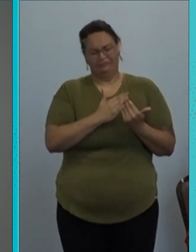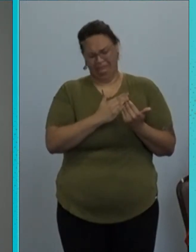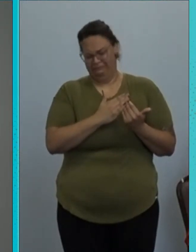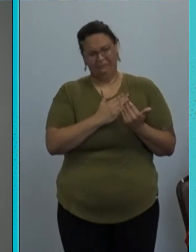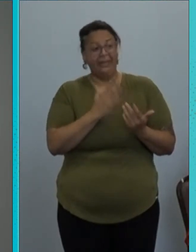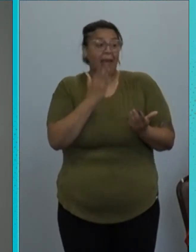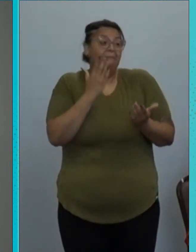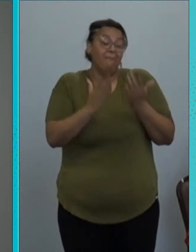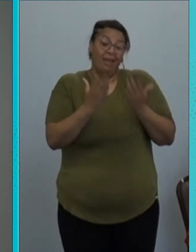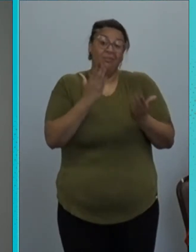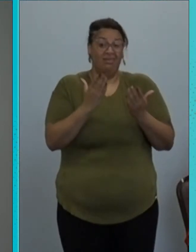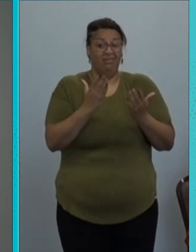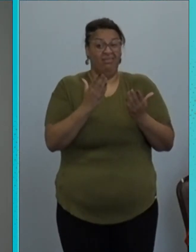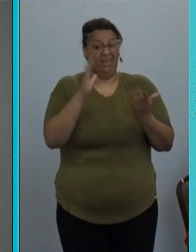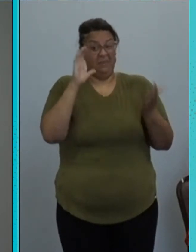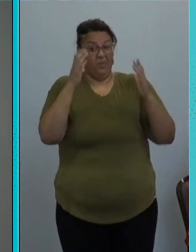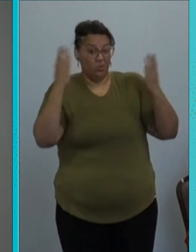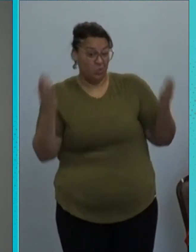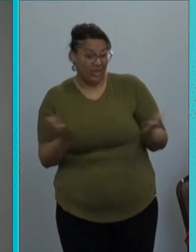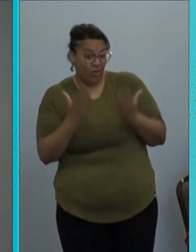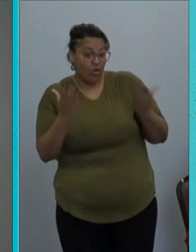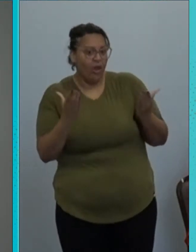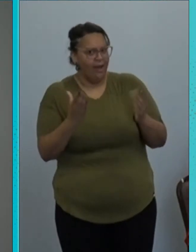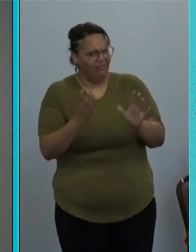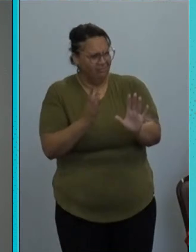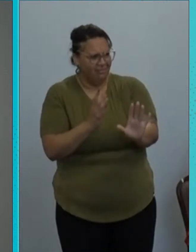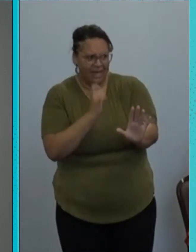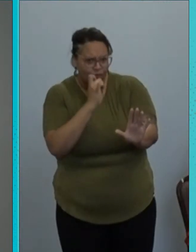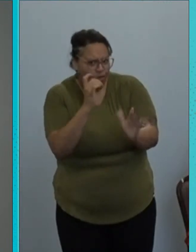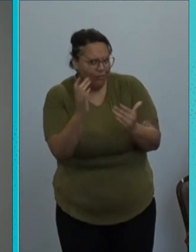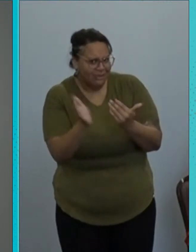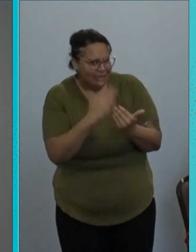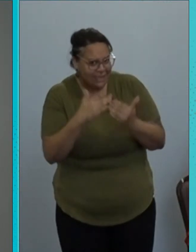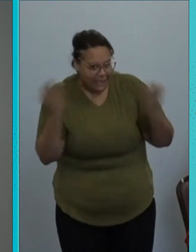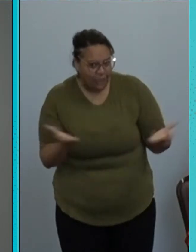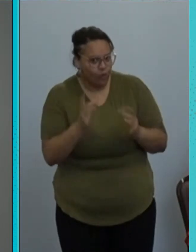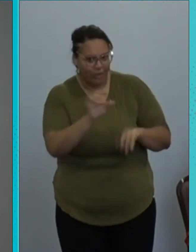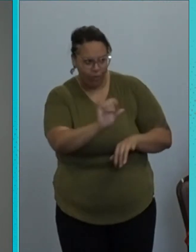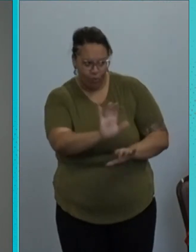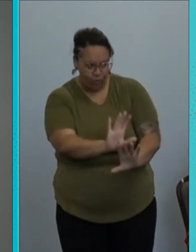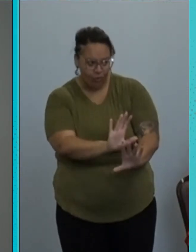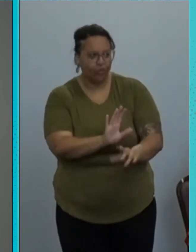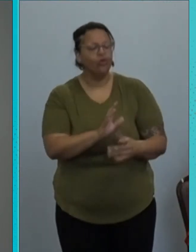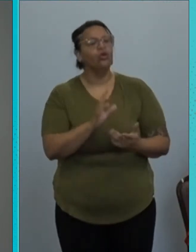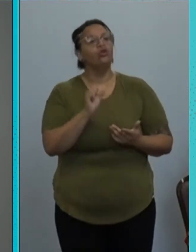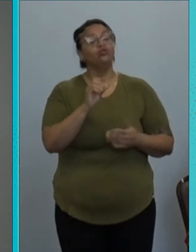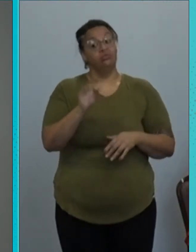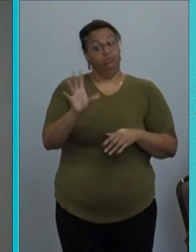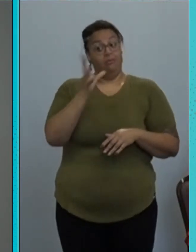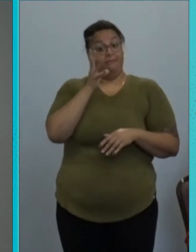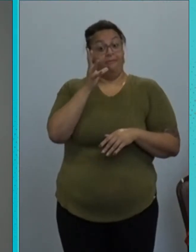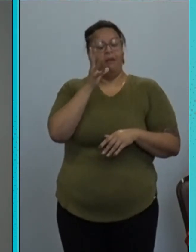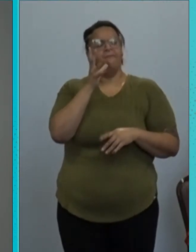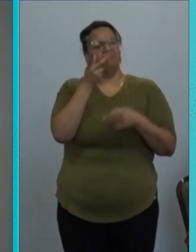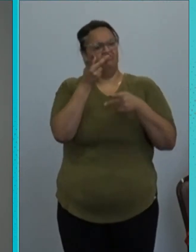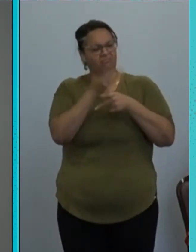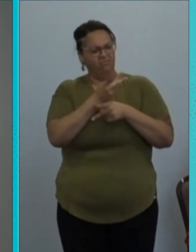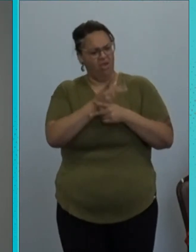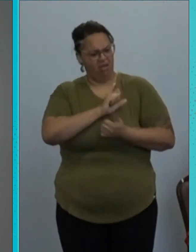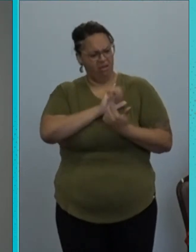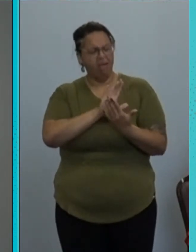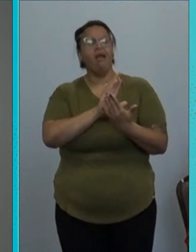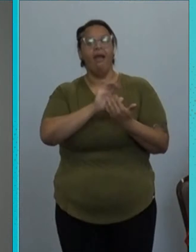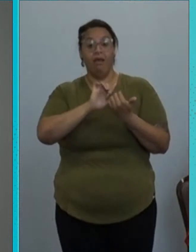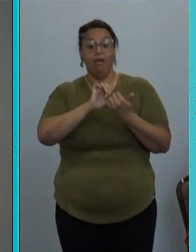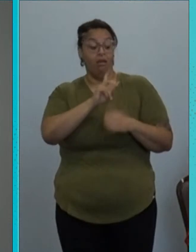they might be here, and they're not easy here either. So his mother found a way to get